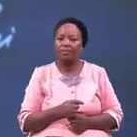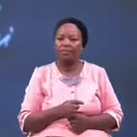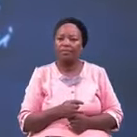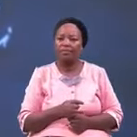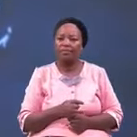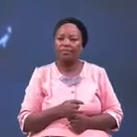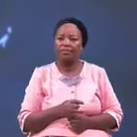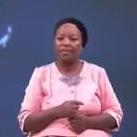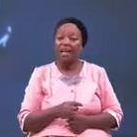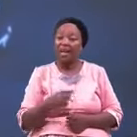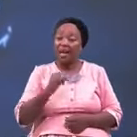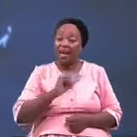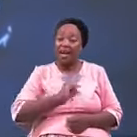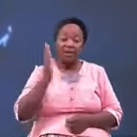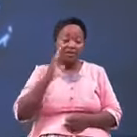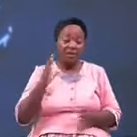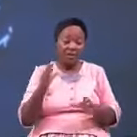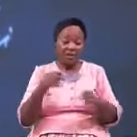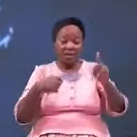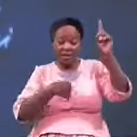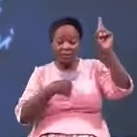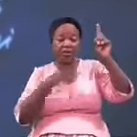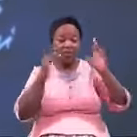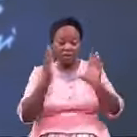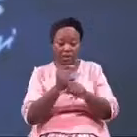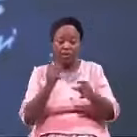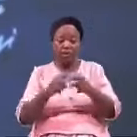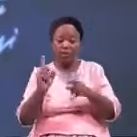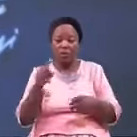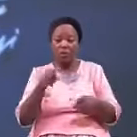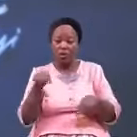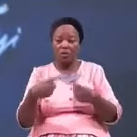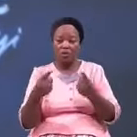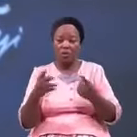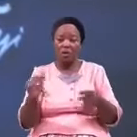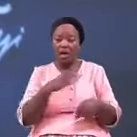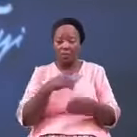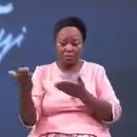i will take you to where you are going and bring you back